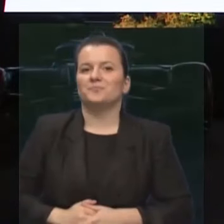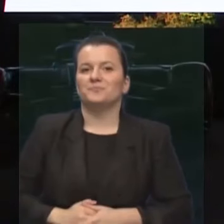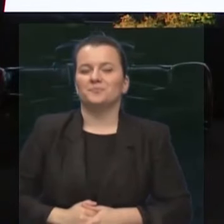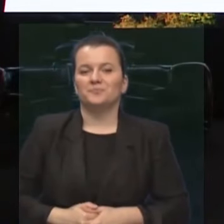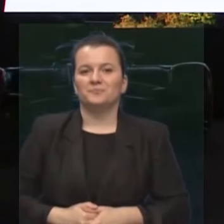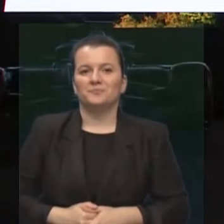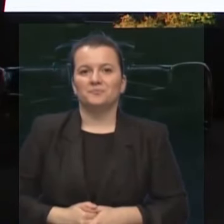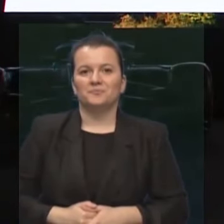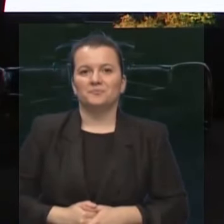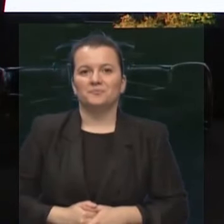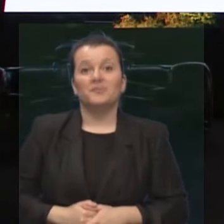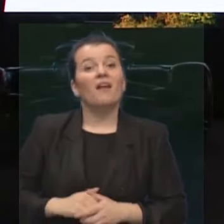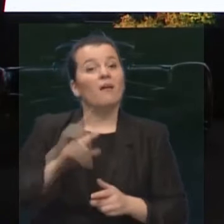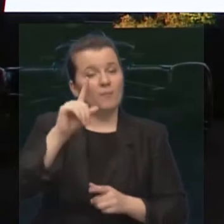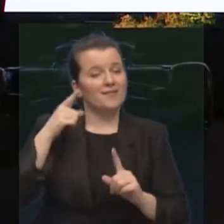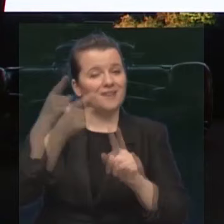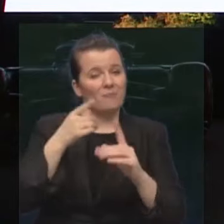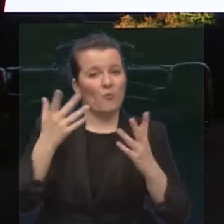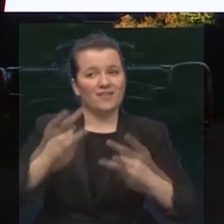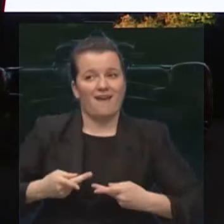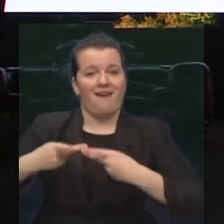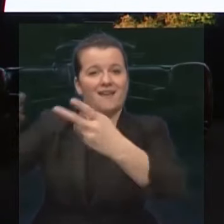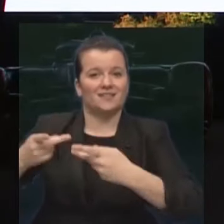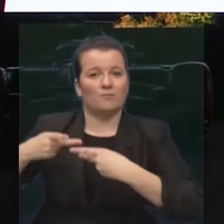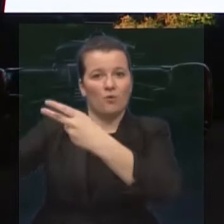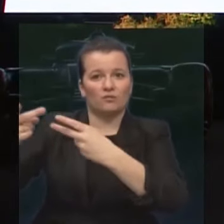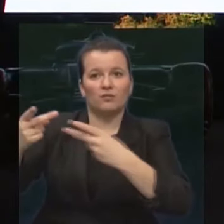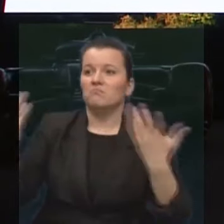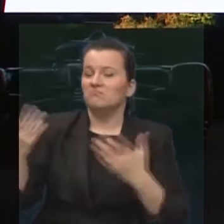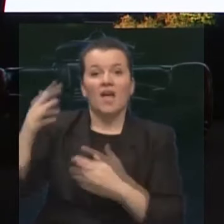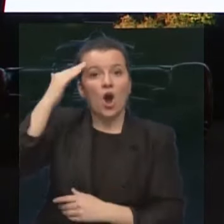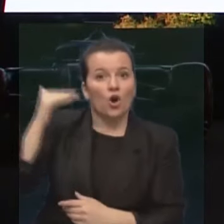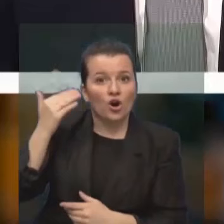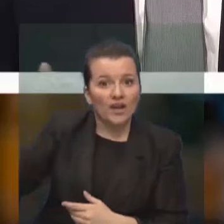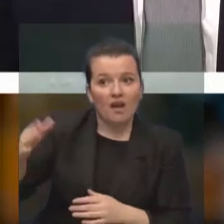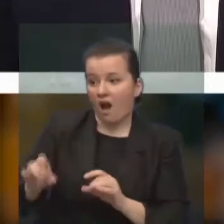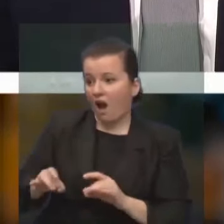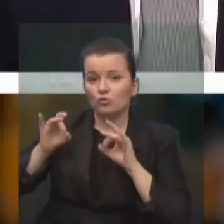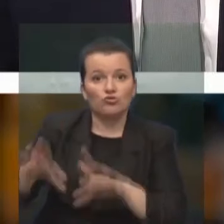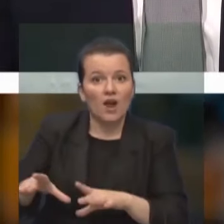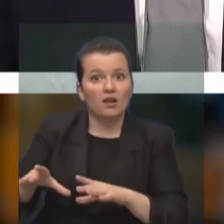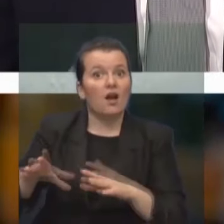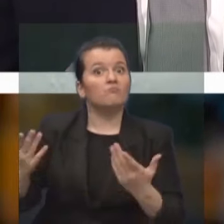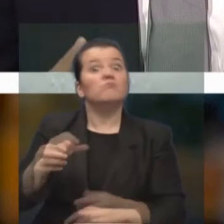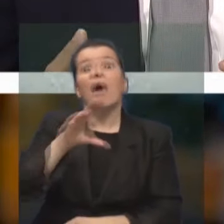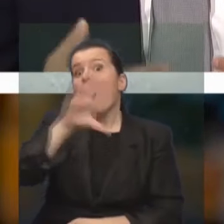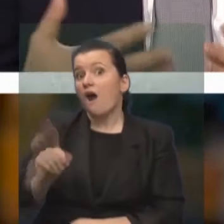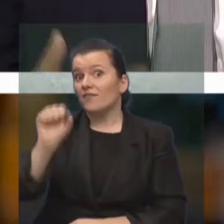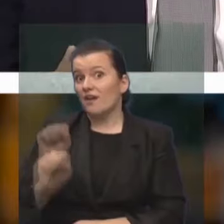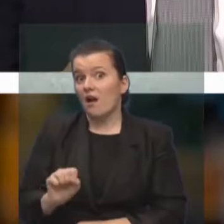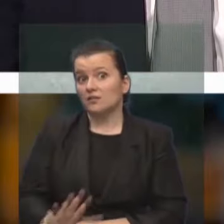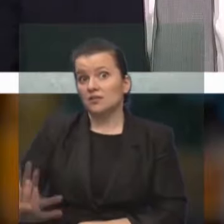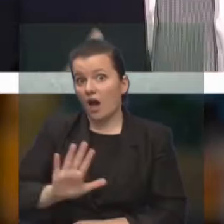an exports base, a competitive exports base. That's Korea. But in Australia and South Africa, we are also reducing fixed